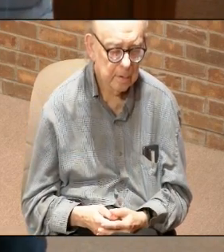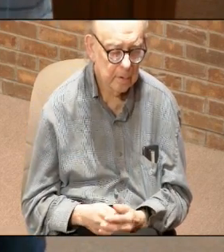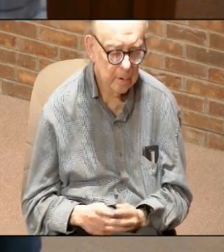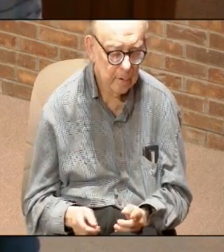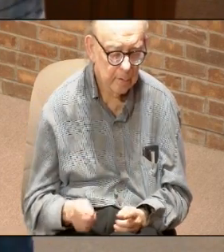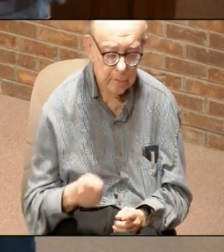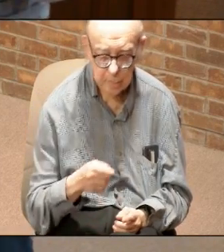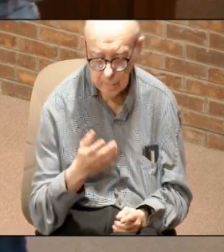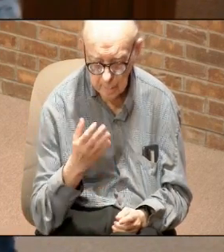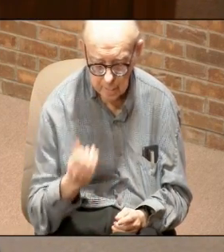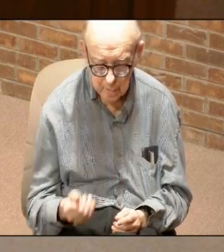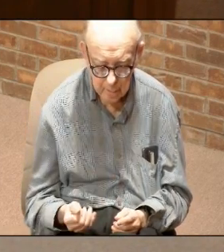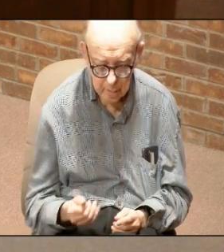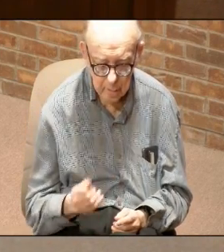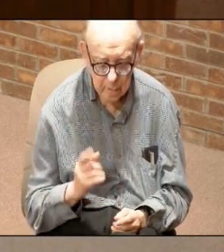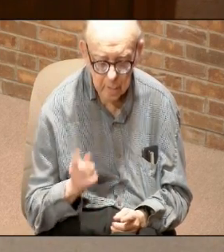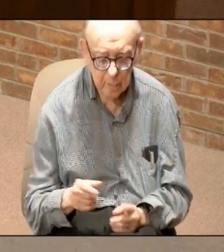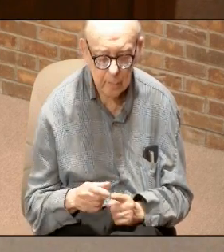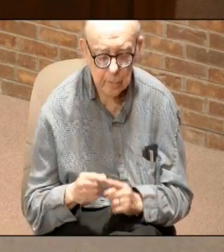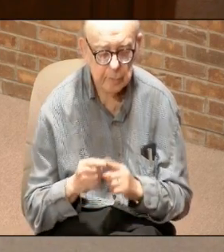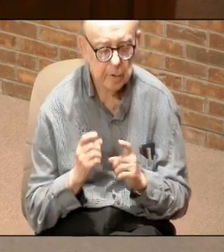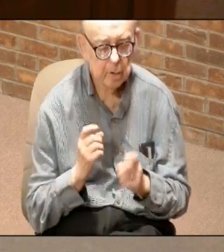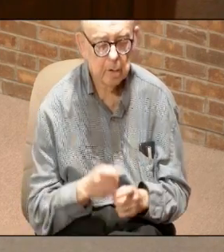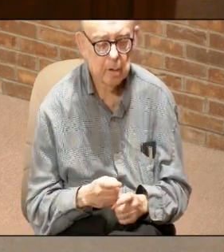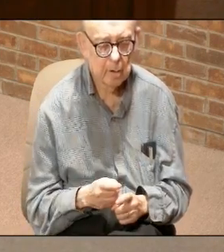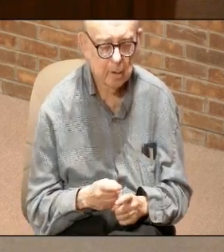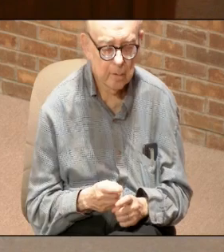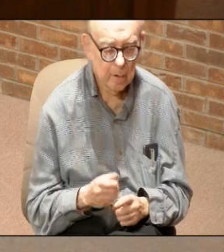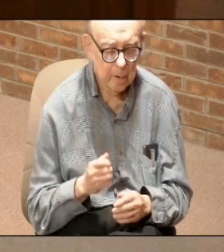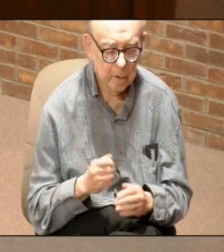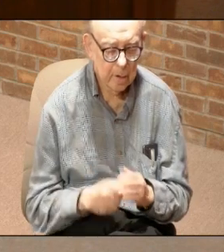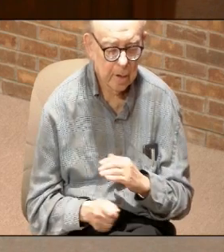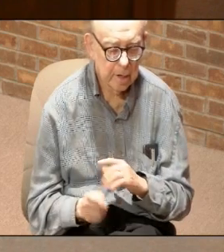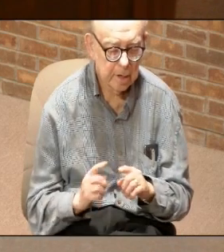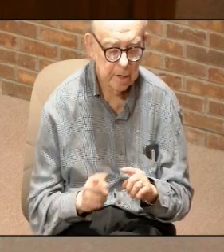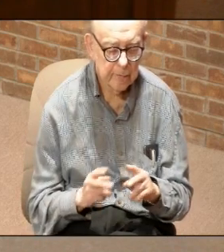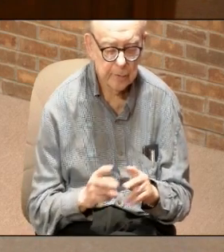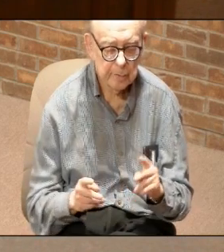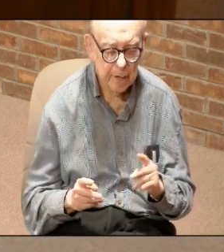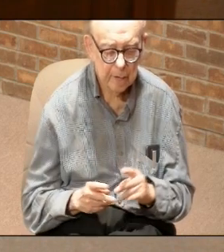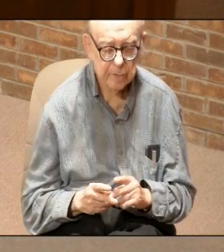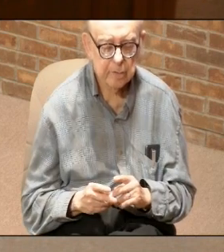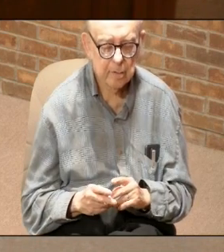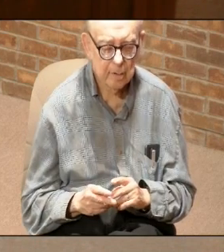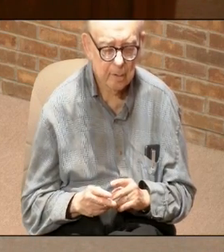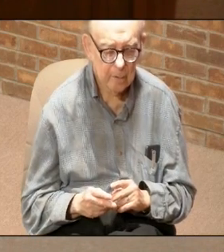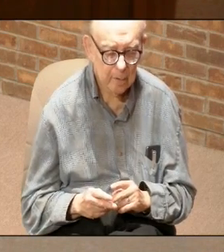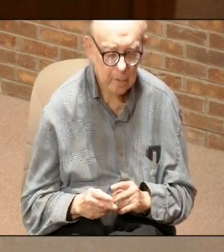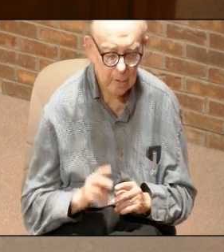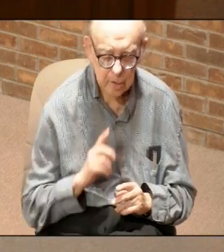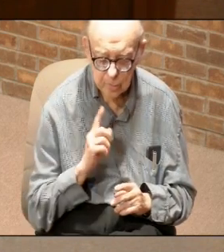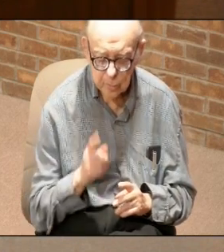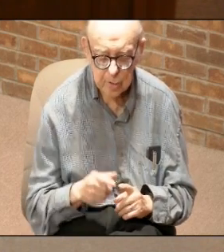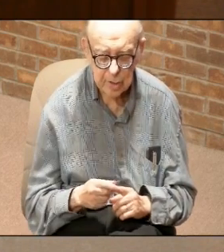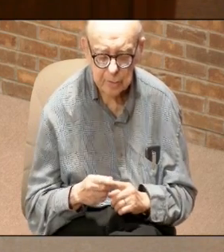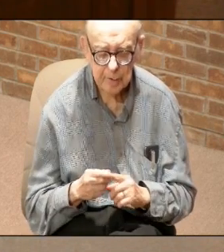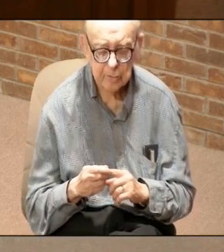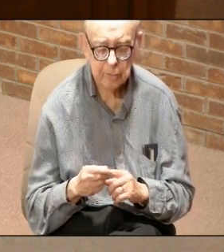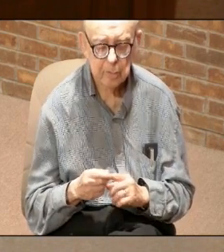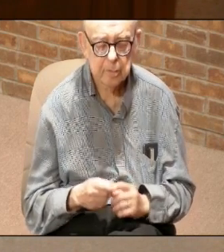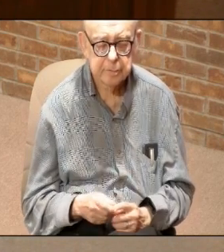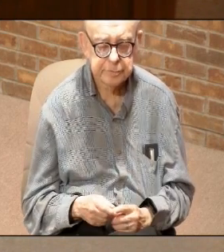But you forgot that there was this one special gift that you hid somewhere else. It was very special.